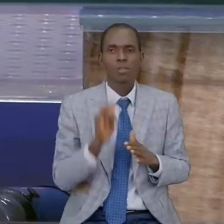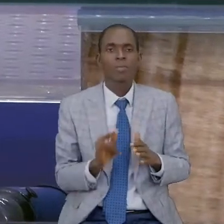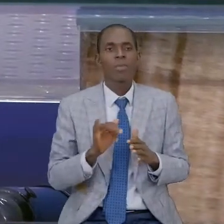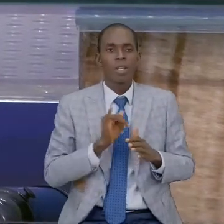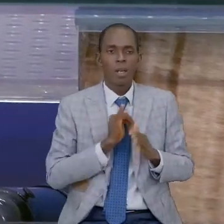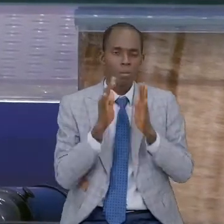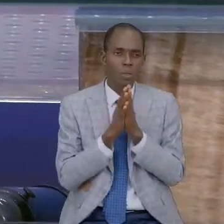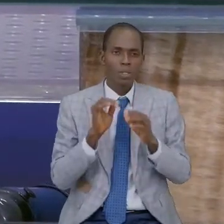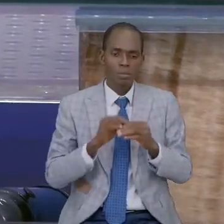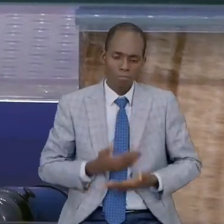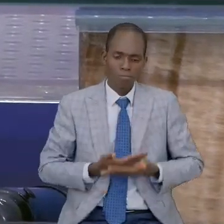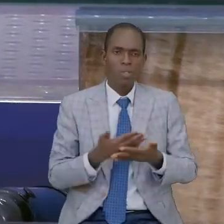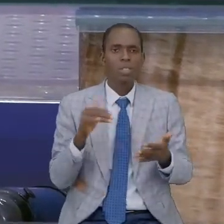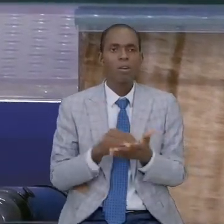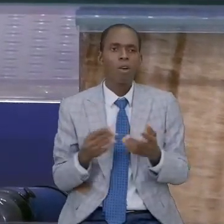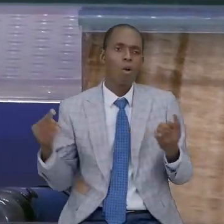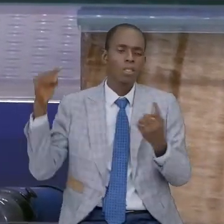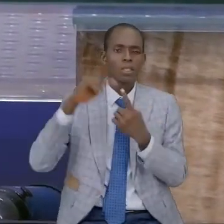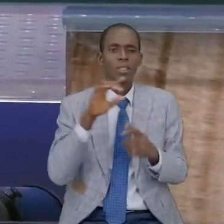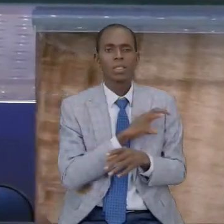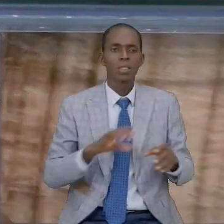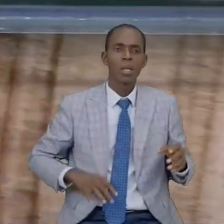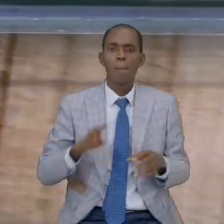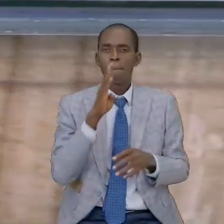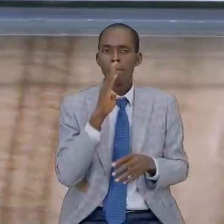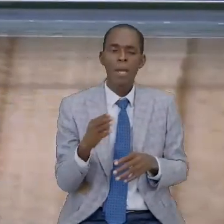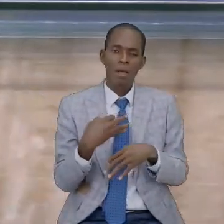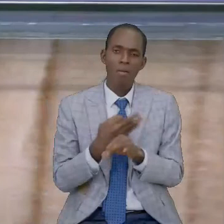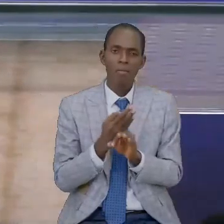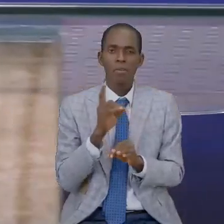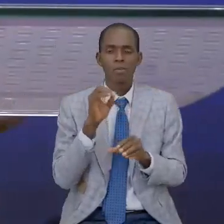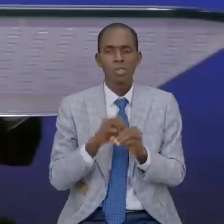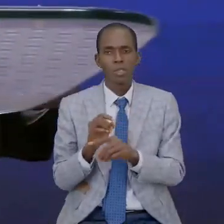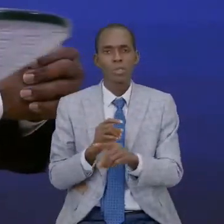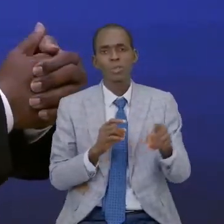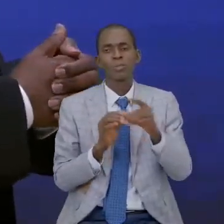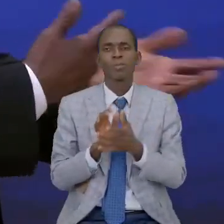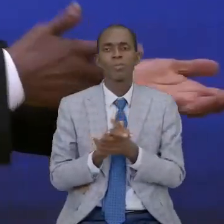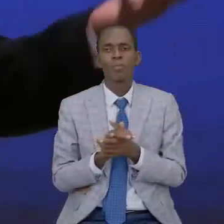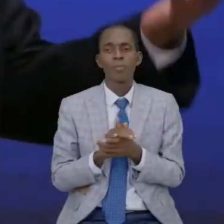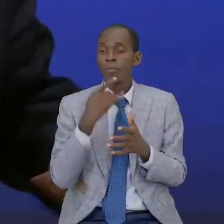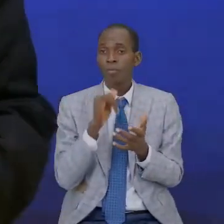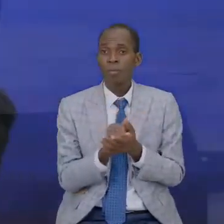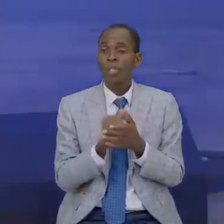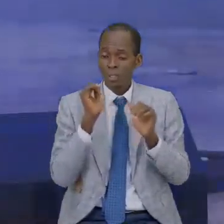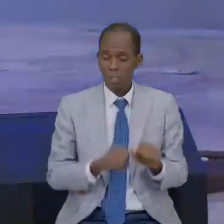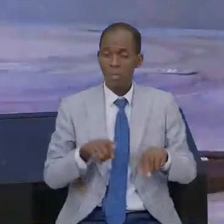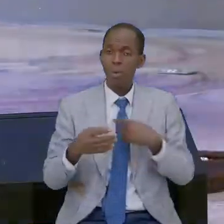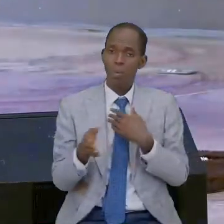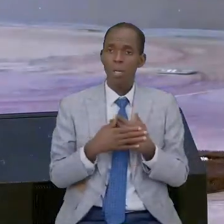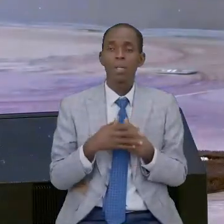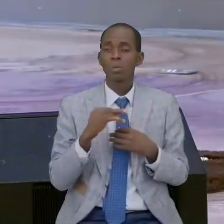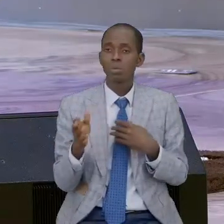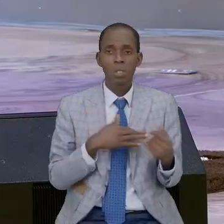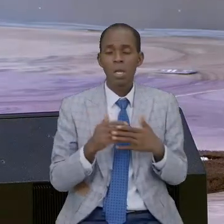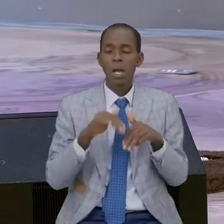pray fervently. I travail in birth again until Christ performed in you. He said they could still